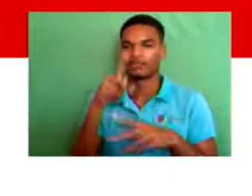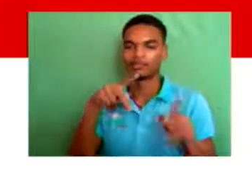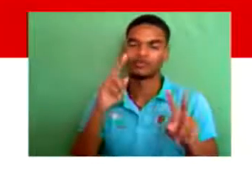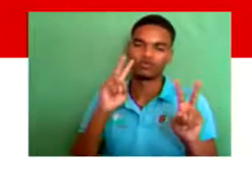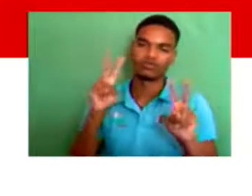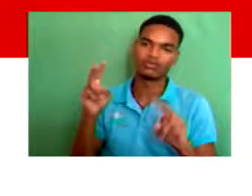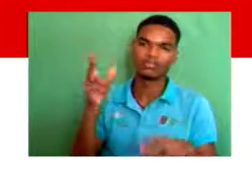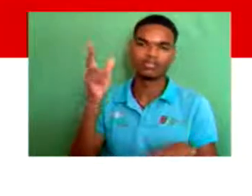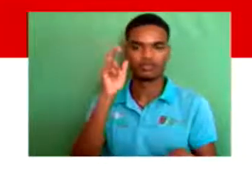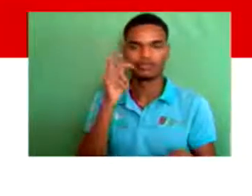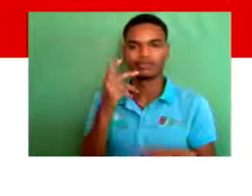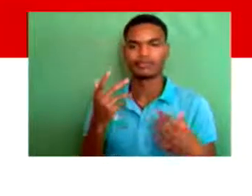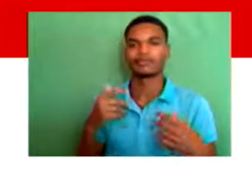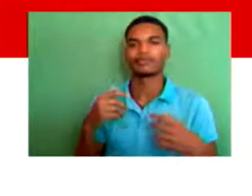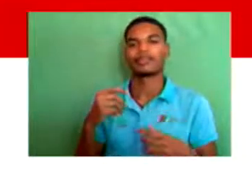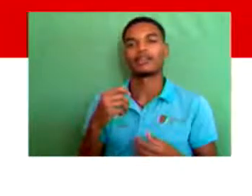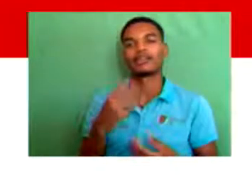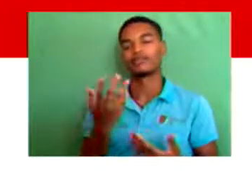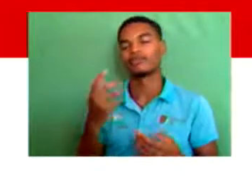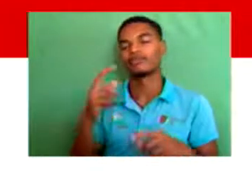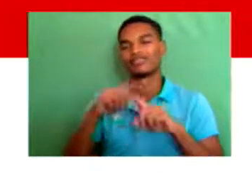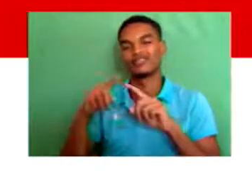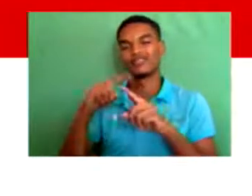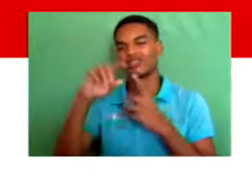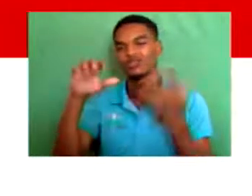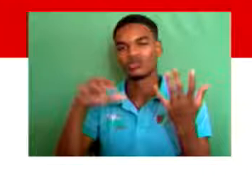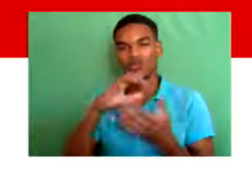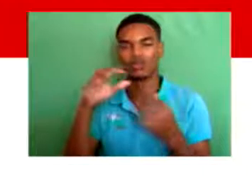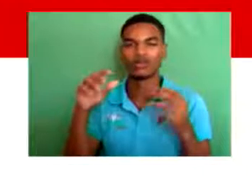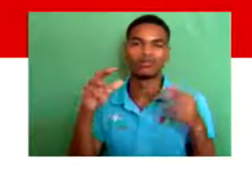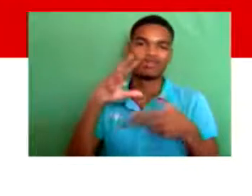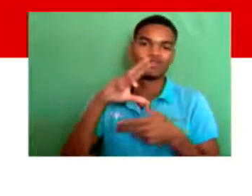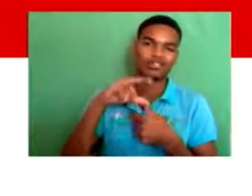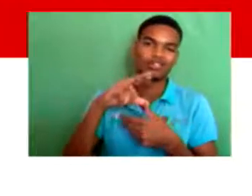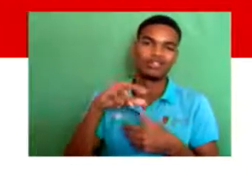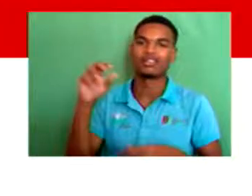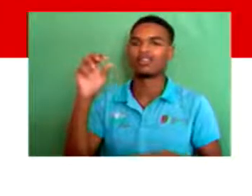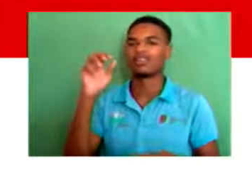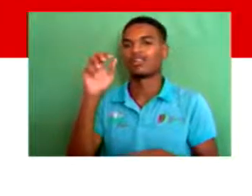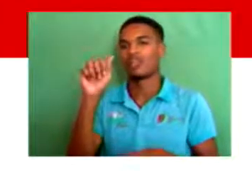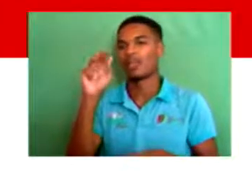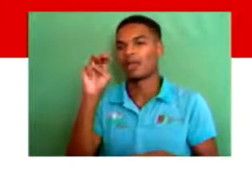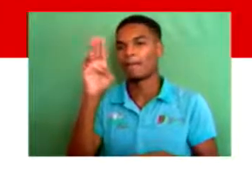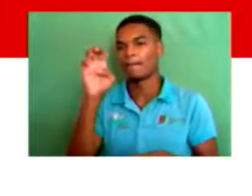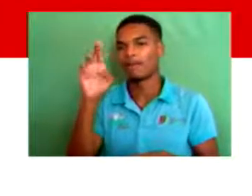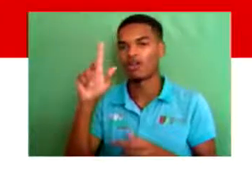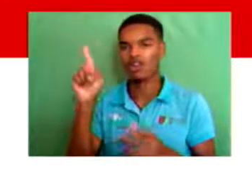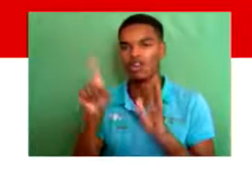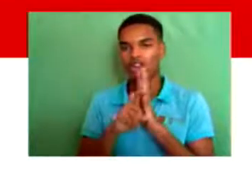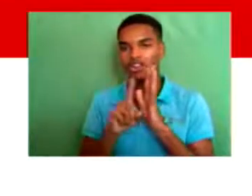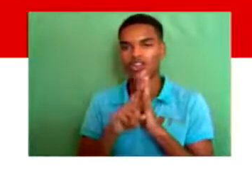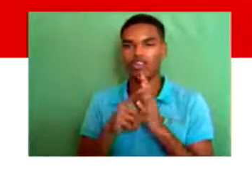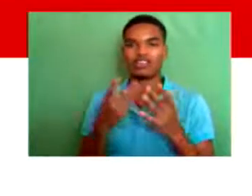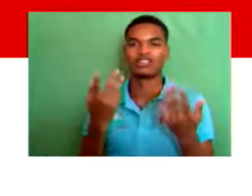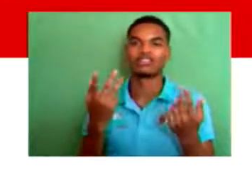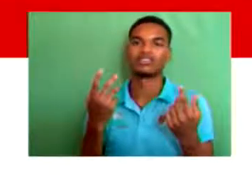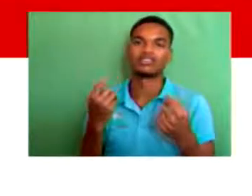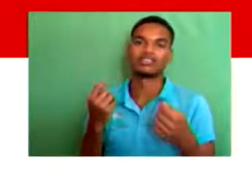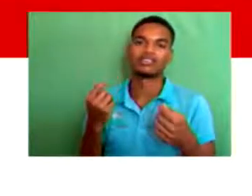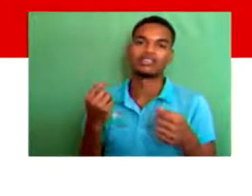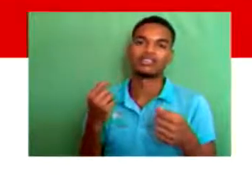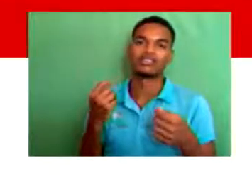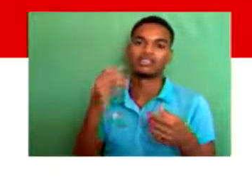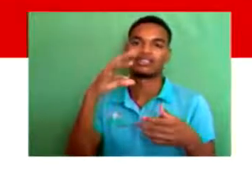Tropical storm warnings, hurricane, I won't go through the list. Amber alerts, you have an Ananda alert here, very similar to an Amber alert in